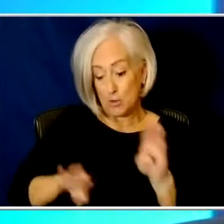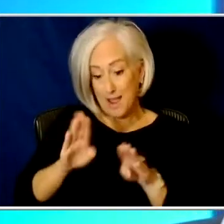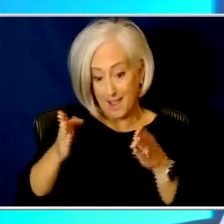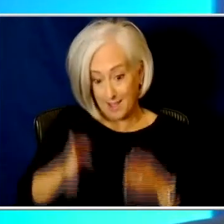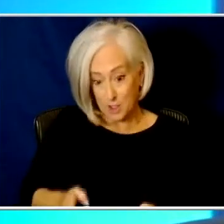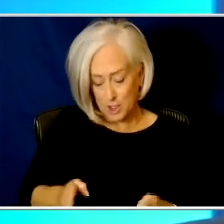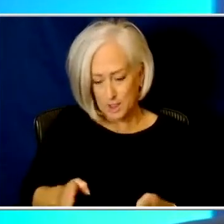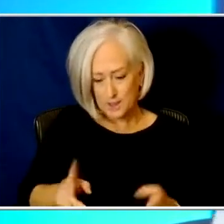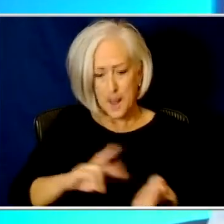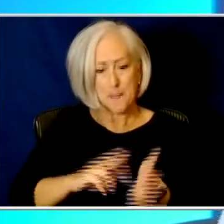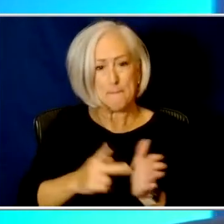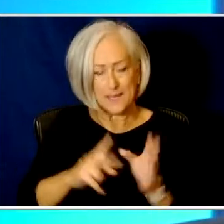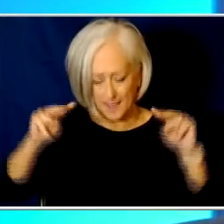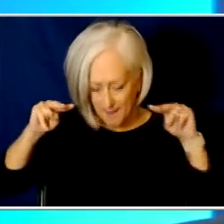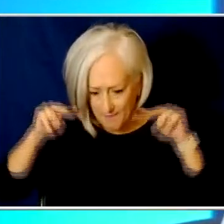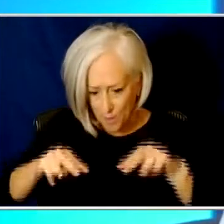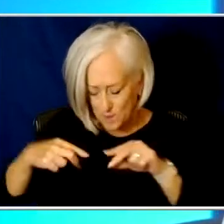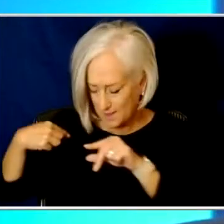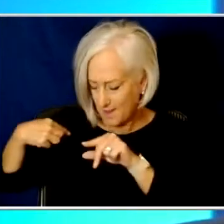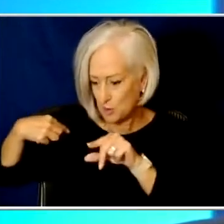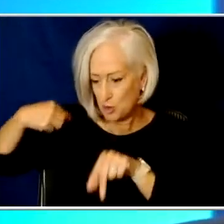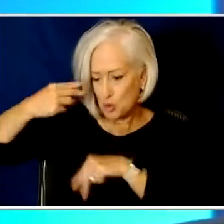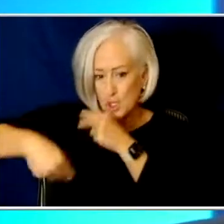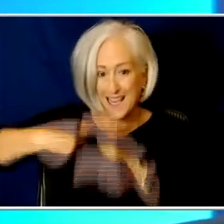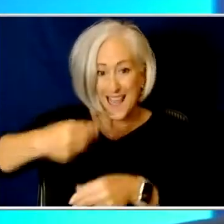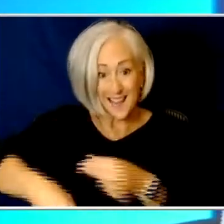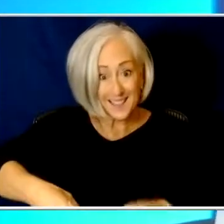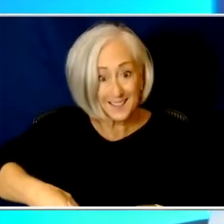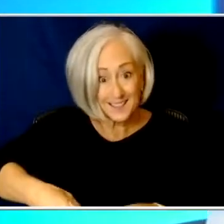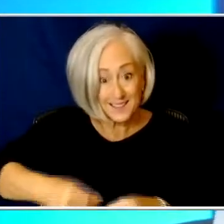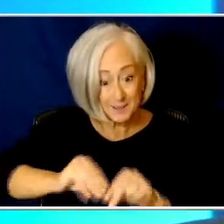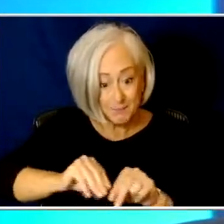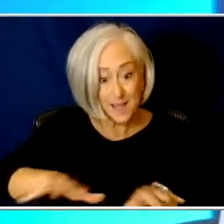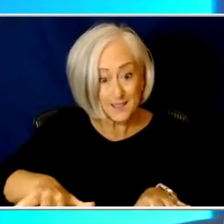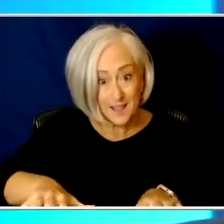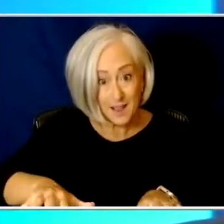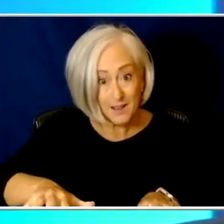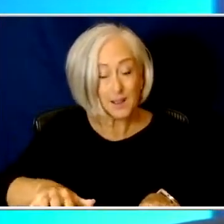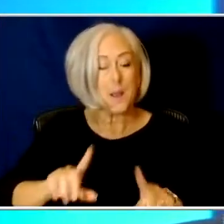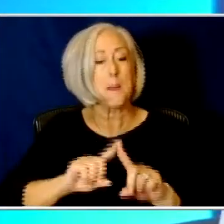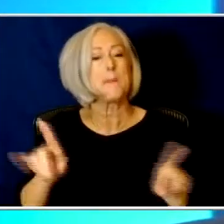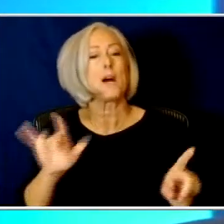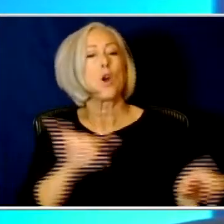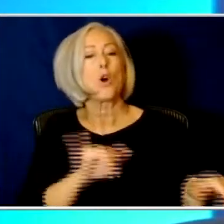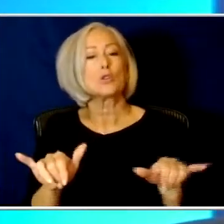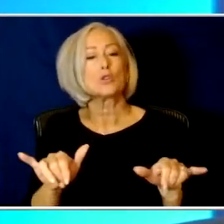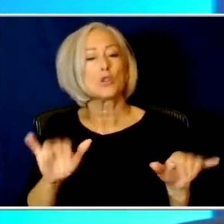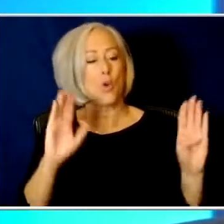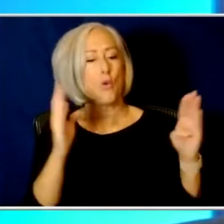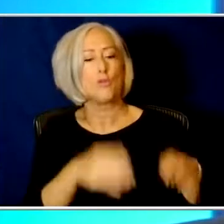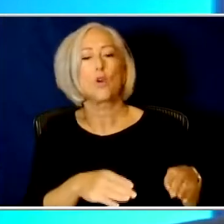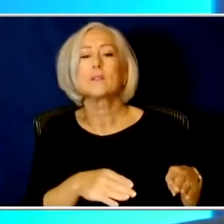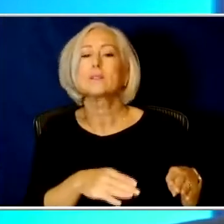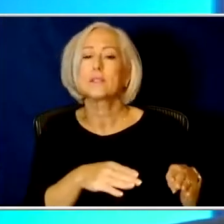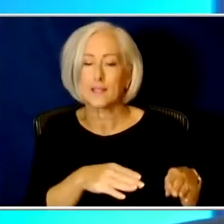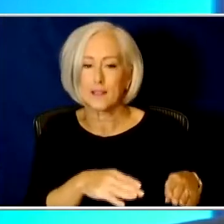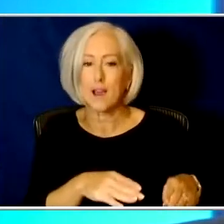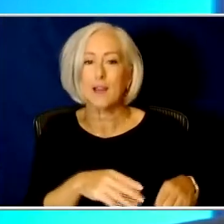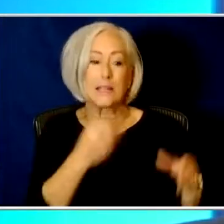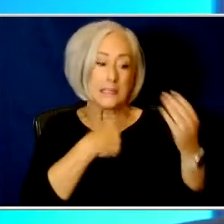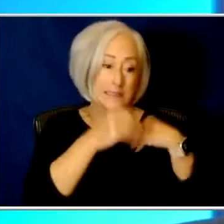cancer. But there are lots of research that's focused on your environment, the diet, stress. There's so many other factors, your access to